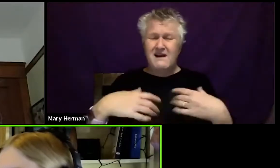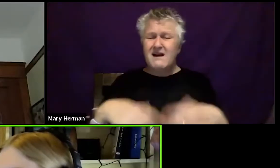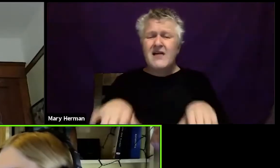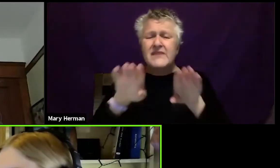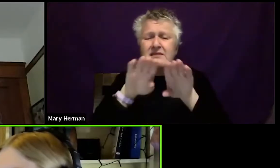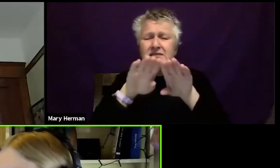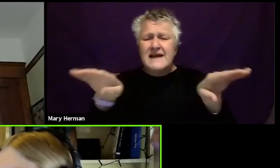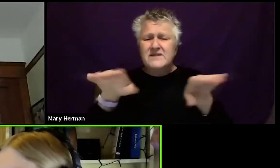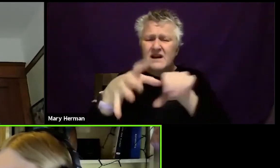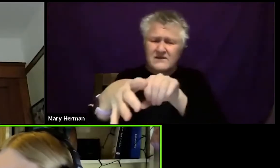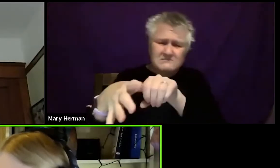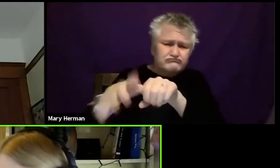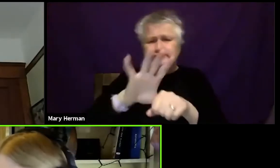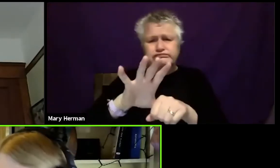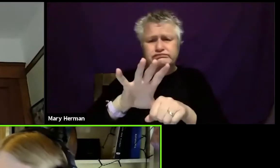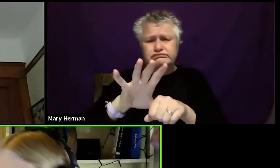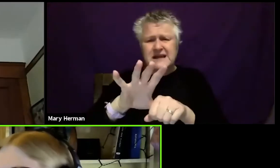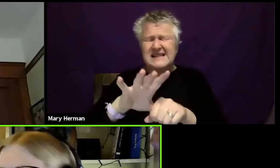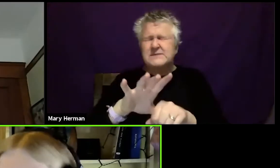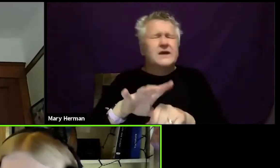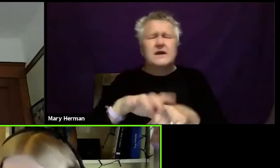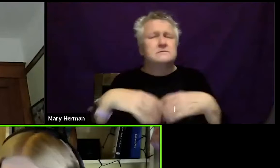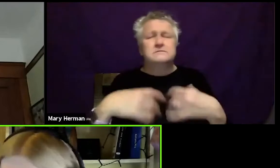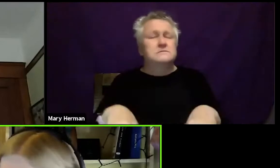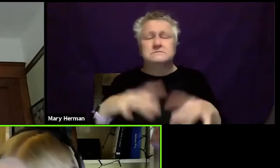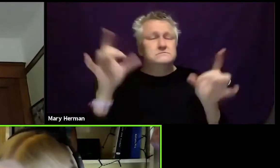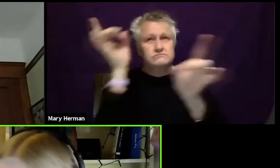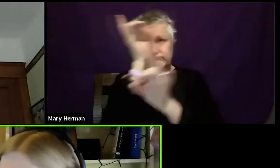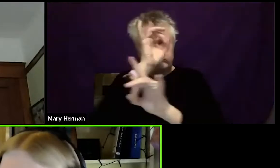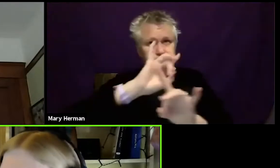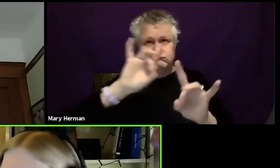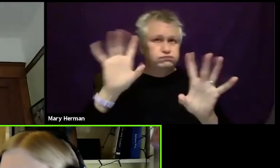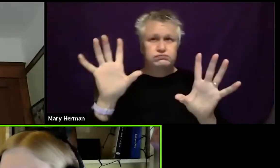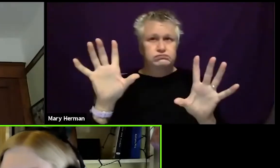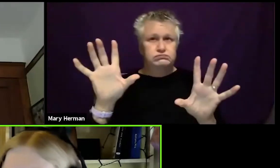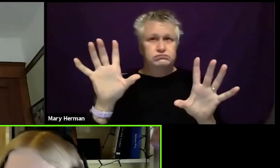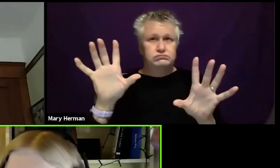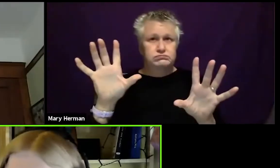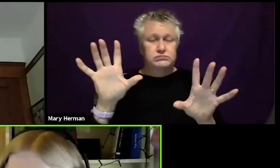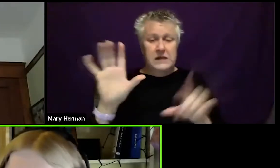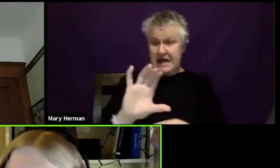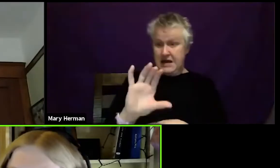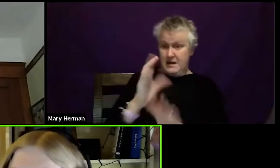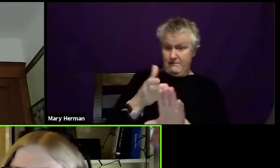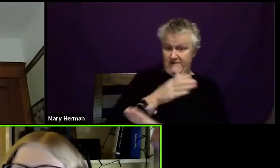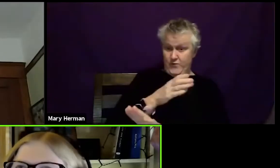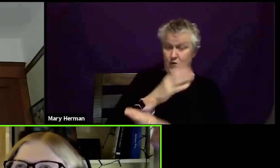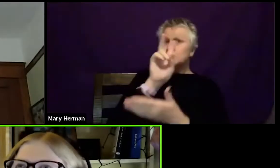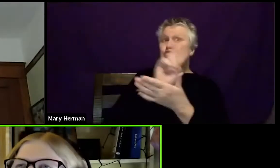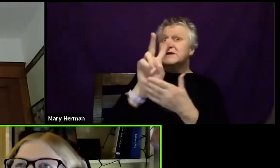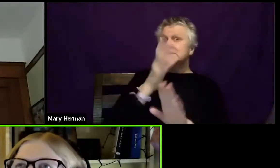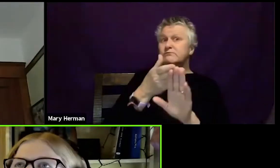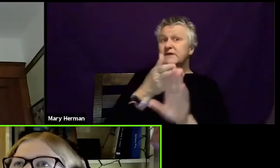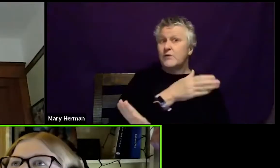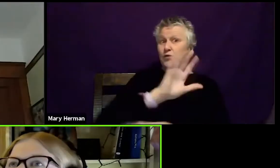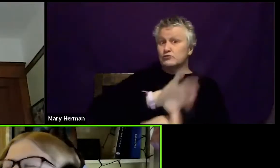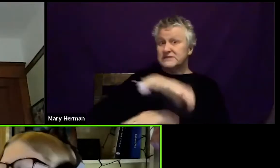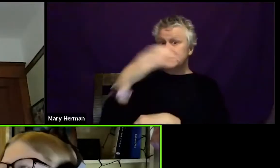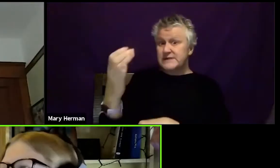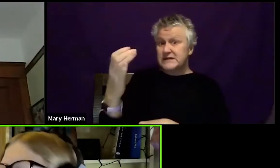So at Christmas, we were all told, the country was told before Christmas, 2 weeks before Christmas, we were